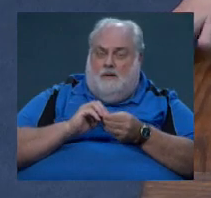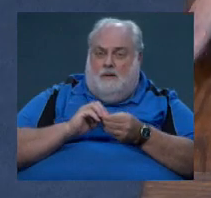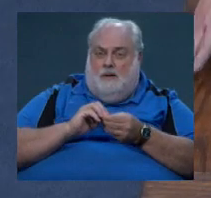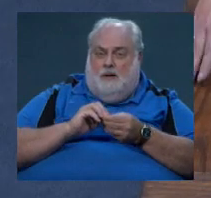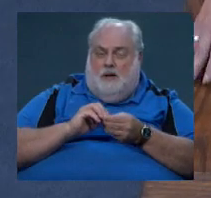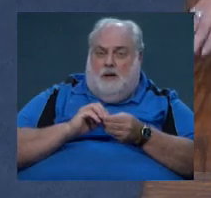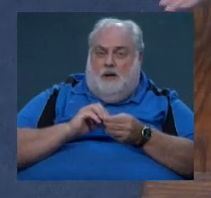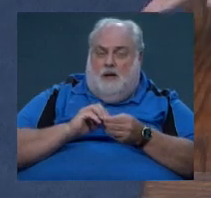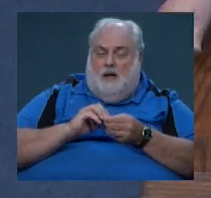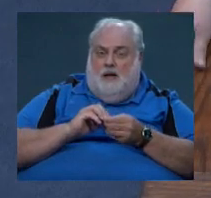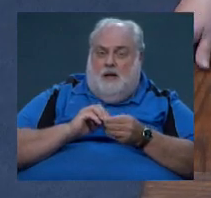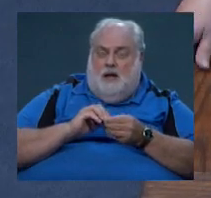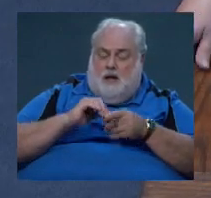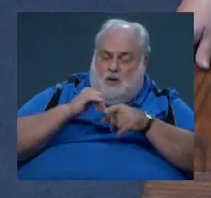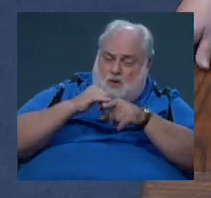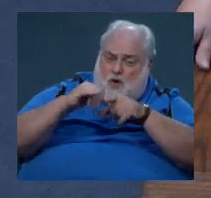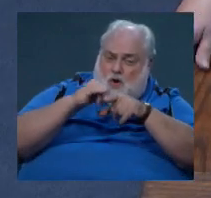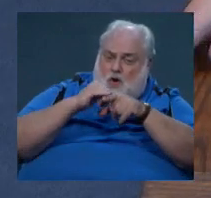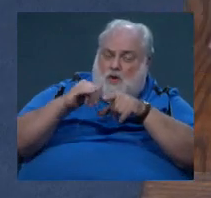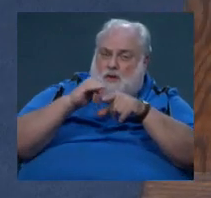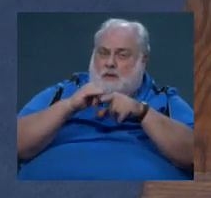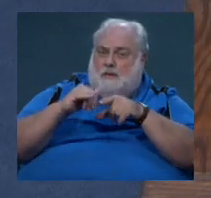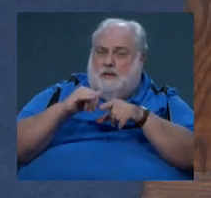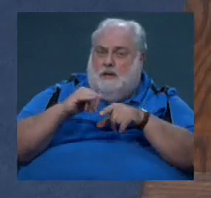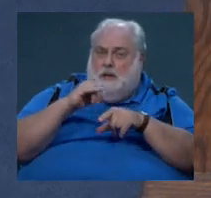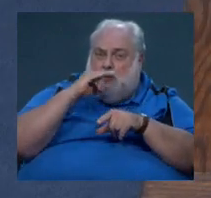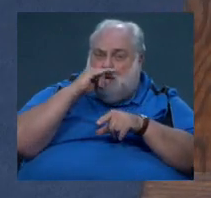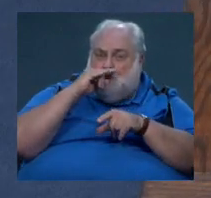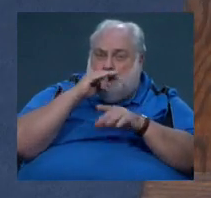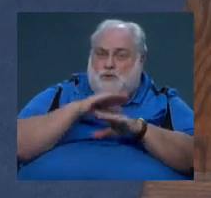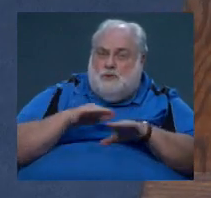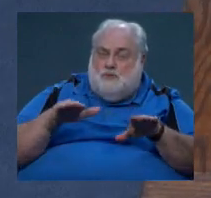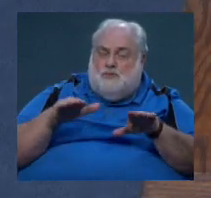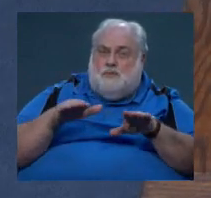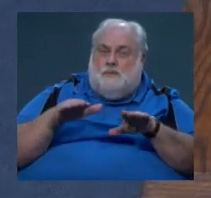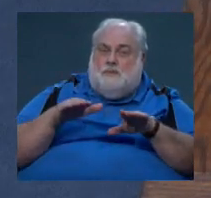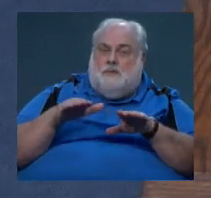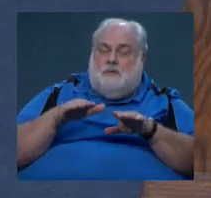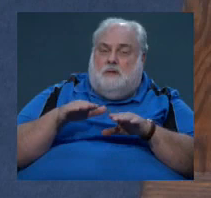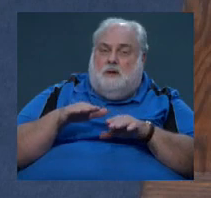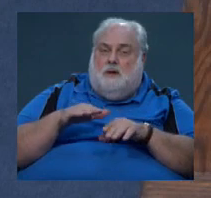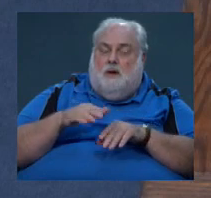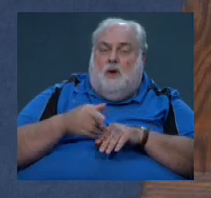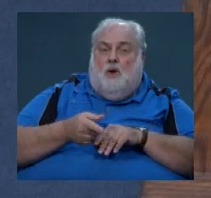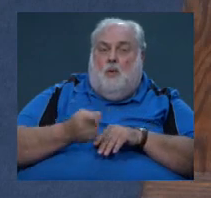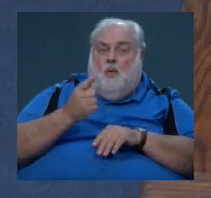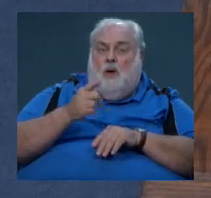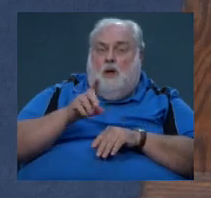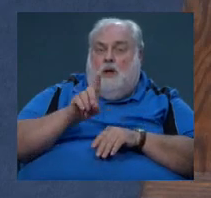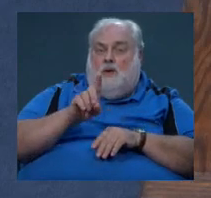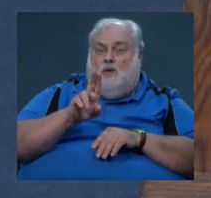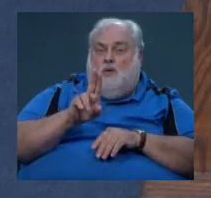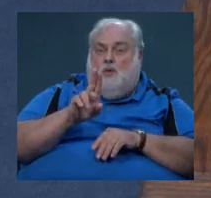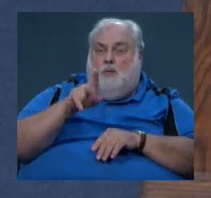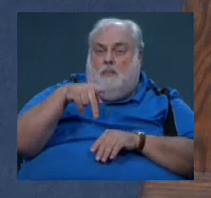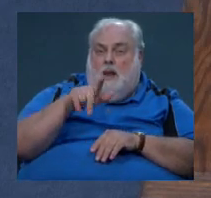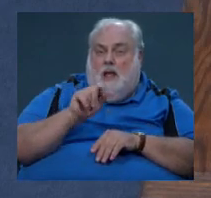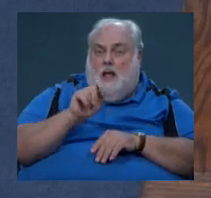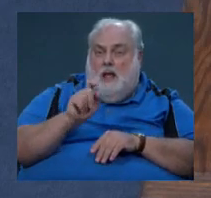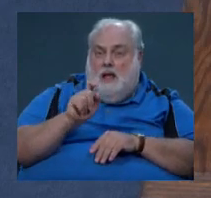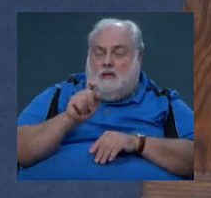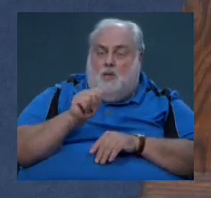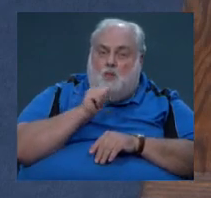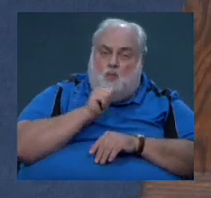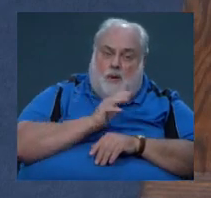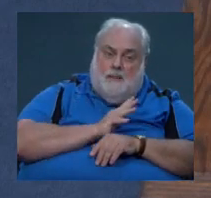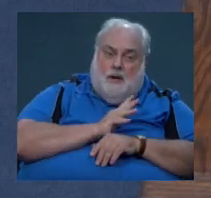the children, cussing the children. One duplex might start out with a woman